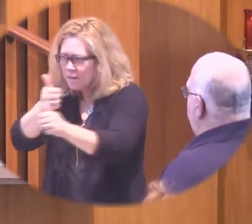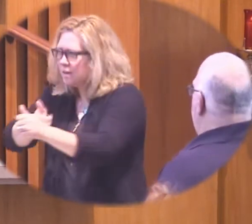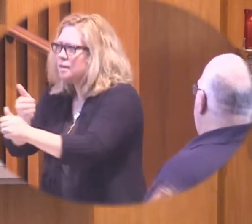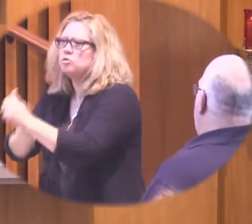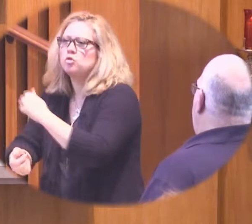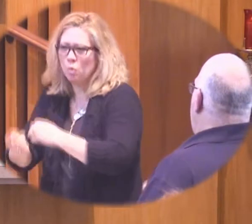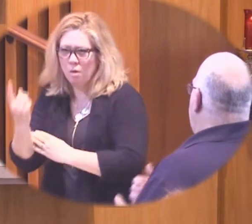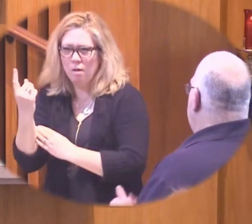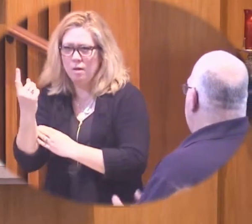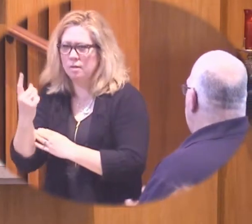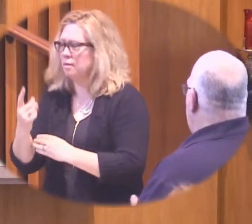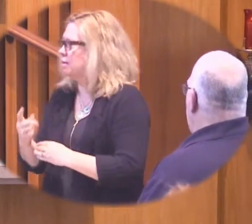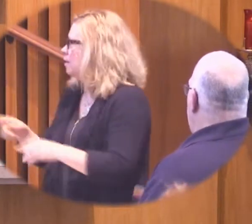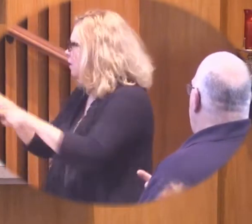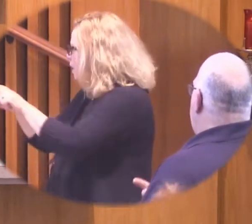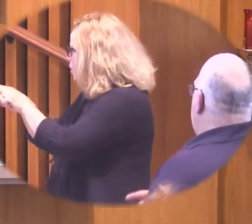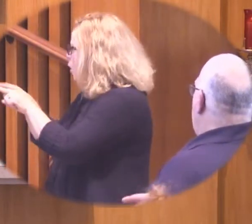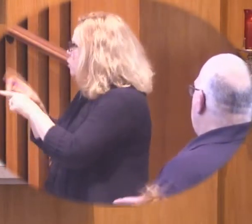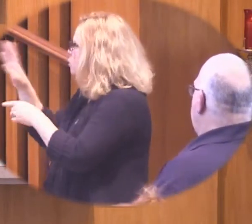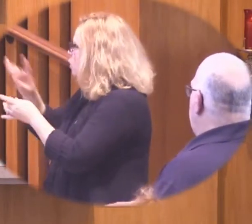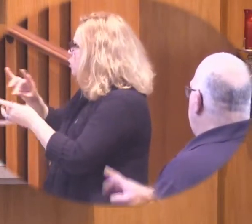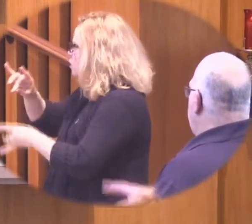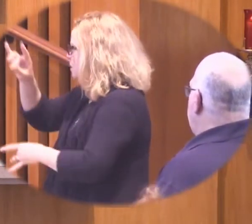every one of you.